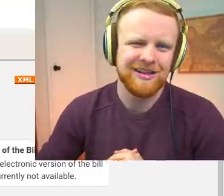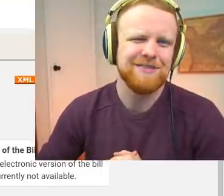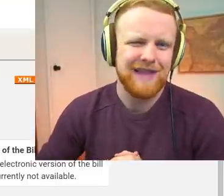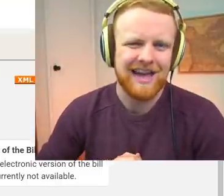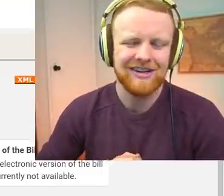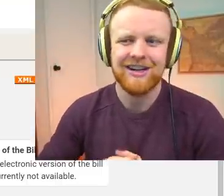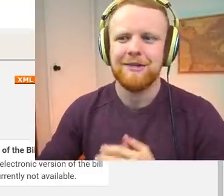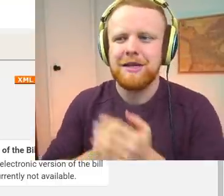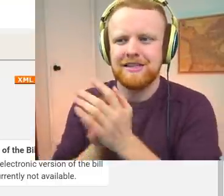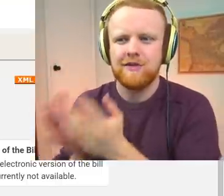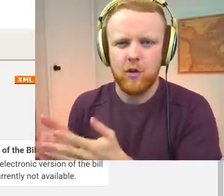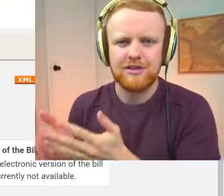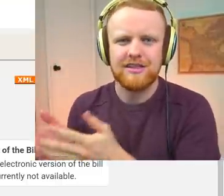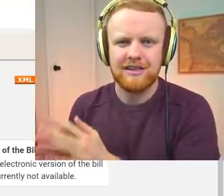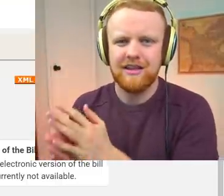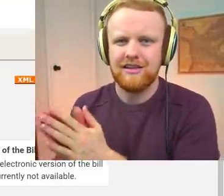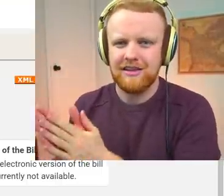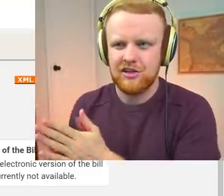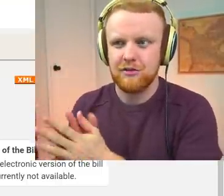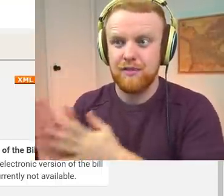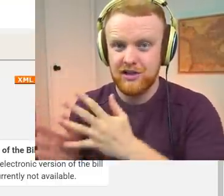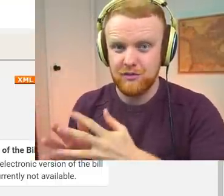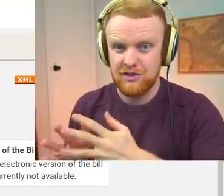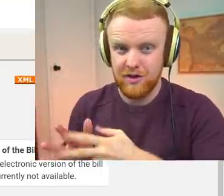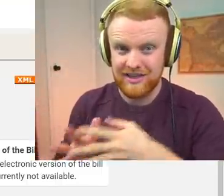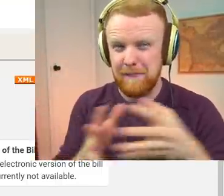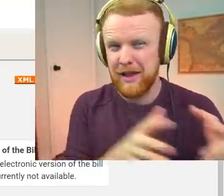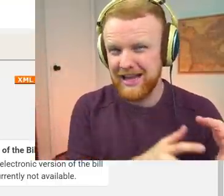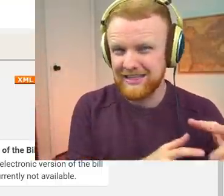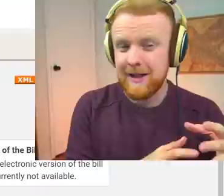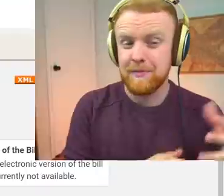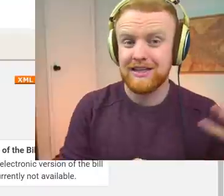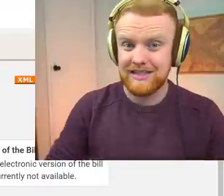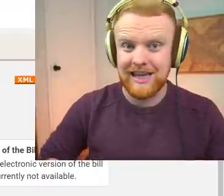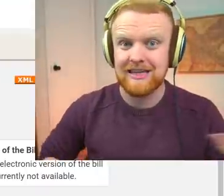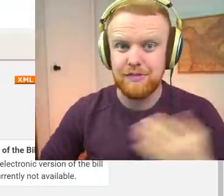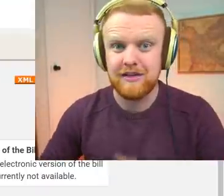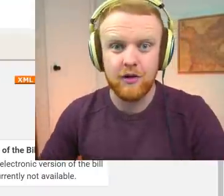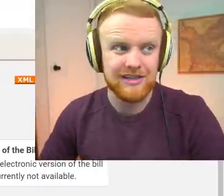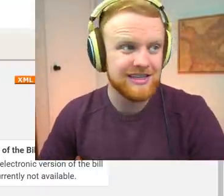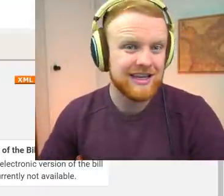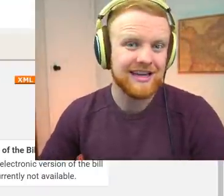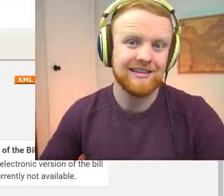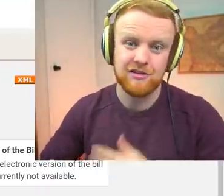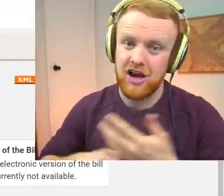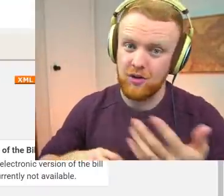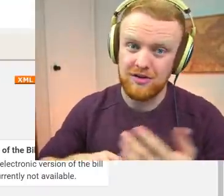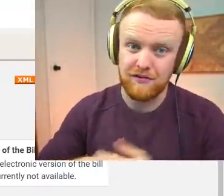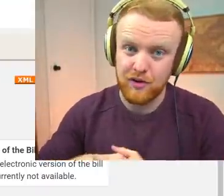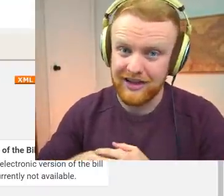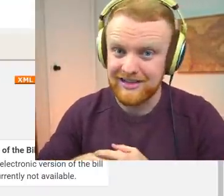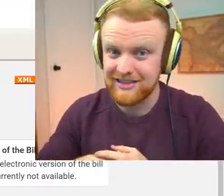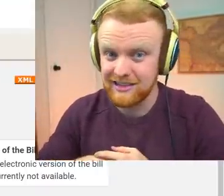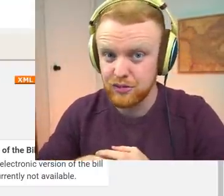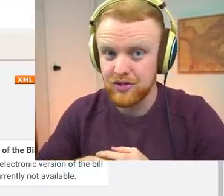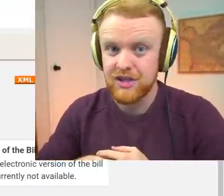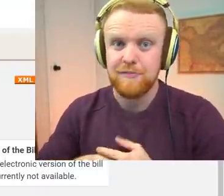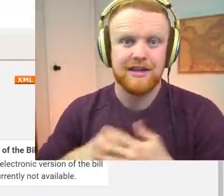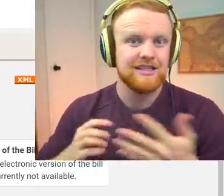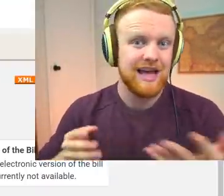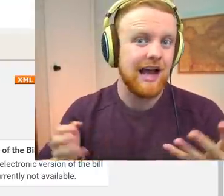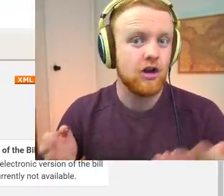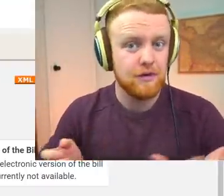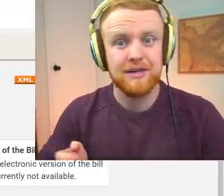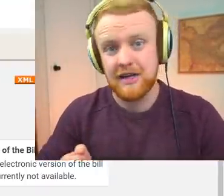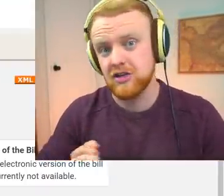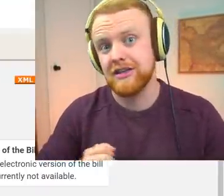didn't really matter, because of course the initial budget was going to get passed, because the NDP have always indicated they're not going to vote against the Liberals,